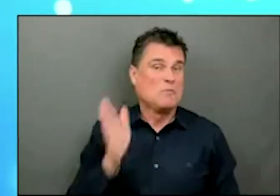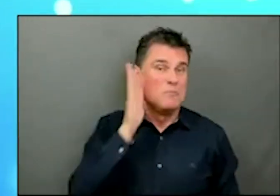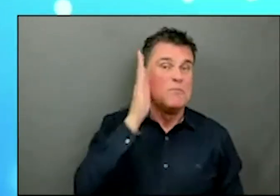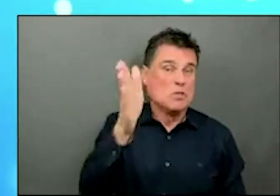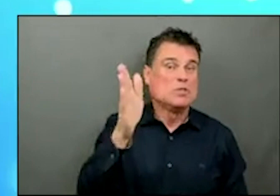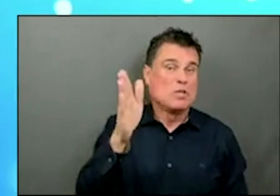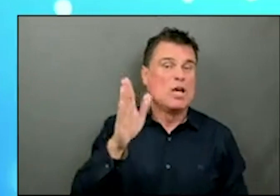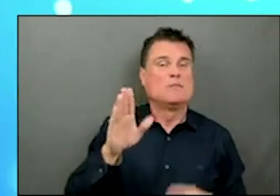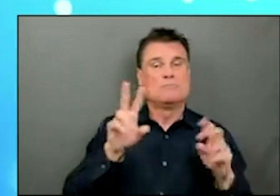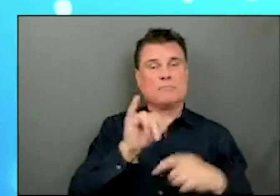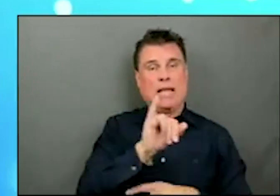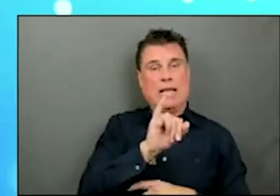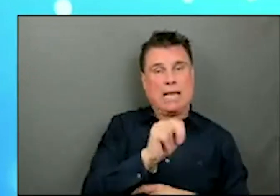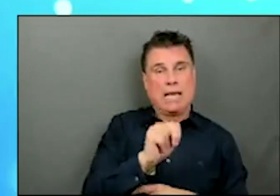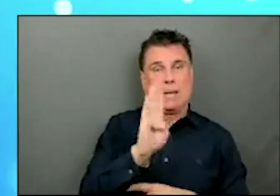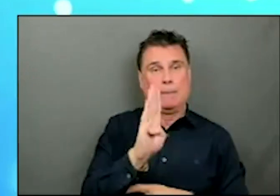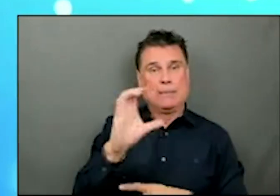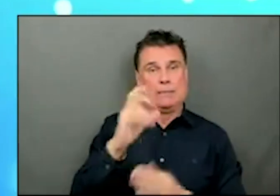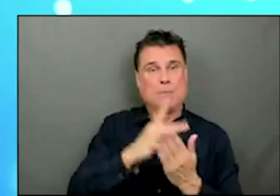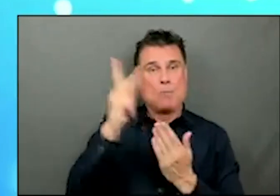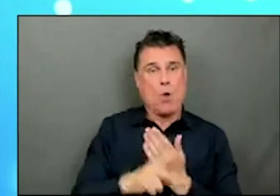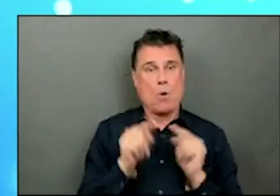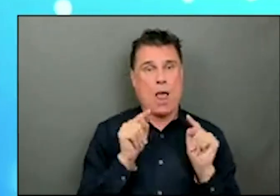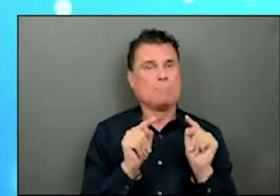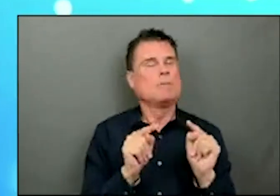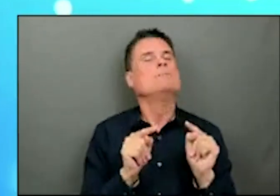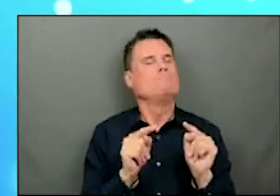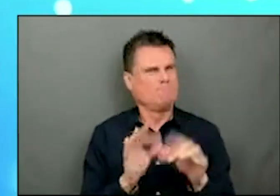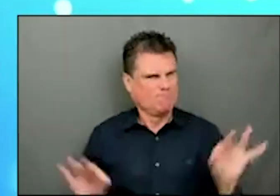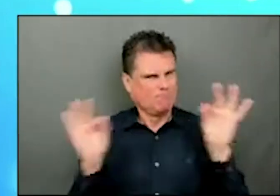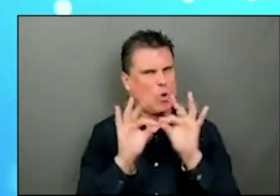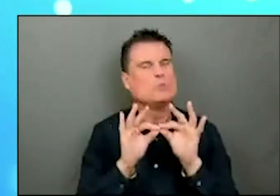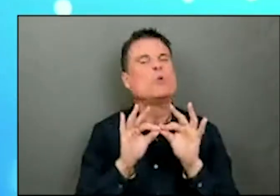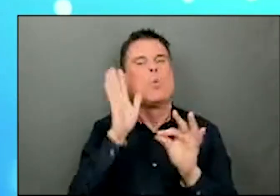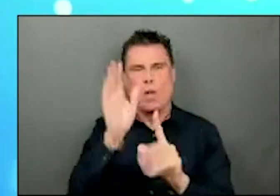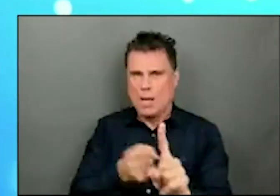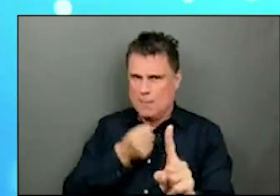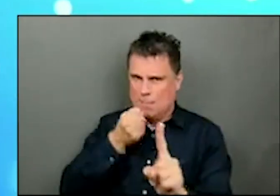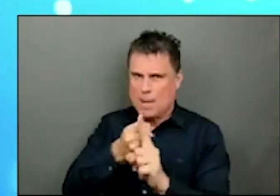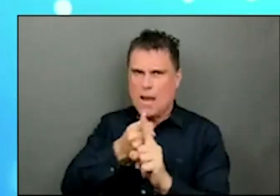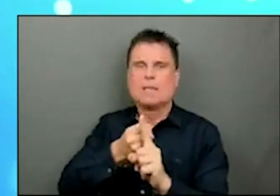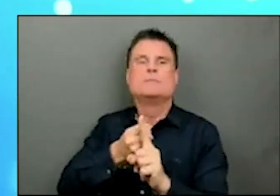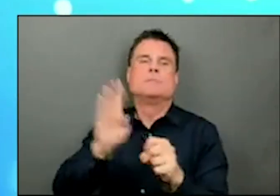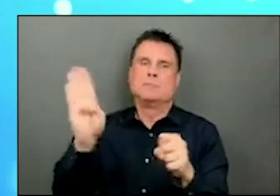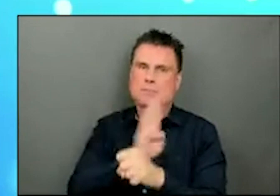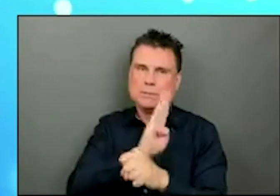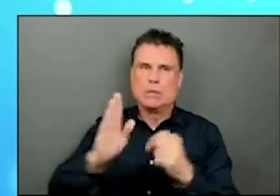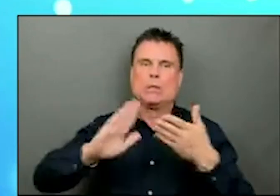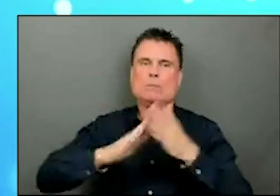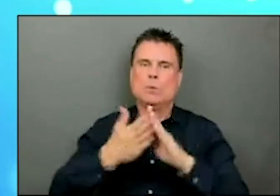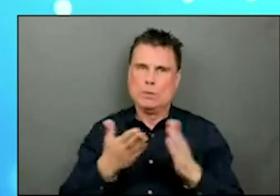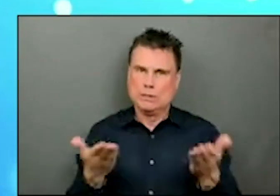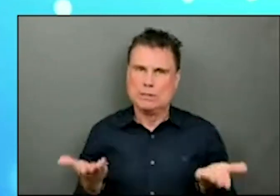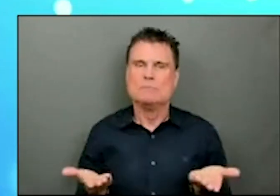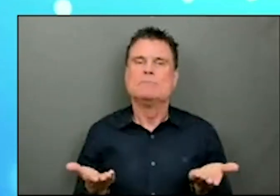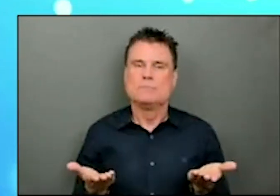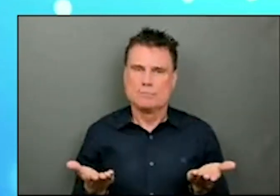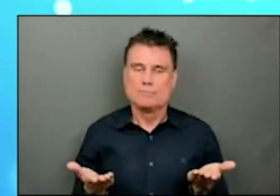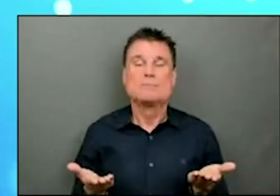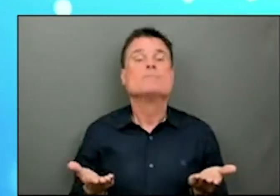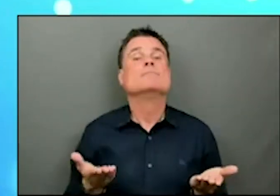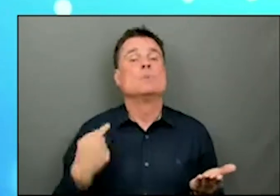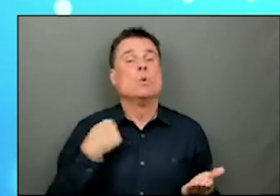tool to help scale up globally impactful British Columbia businesses that establish thriving clusters